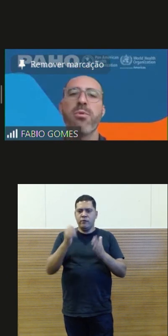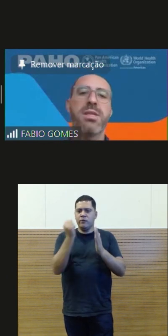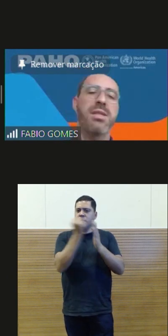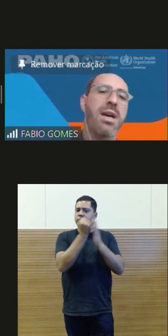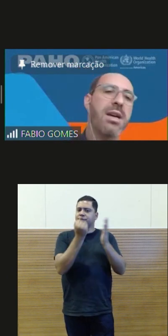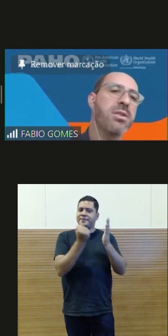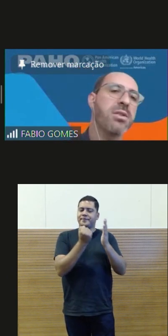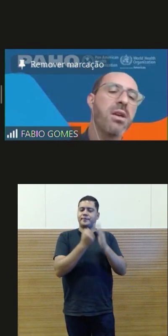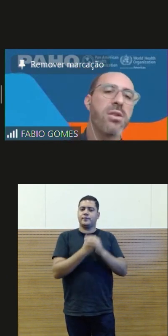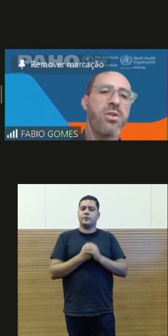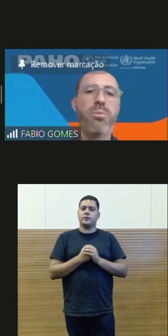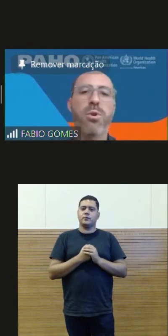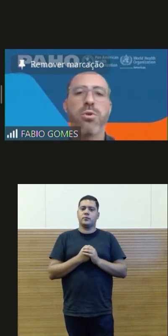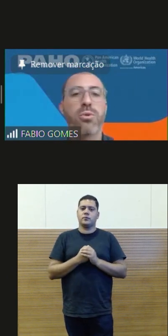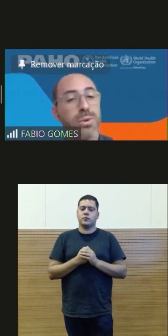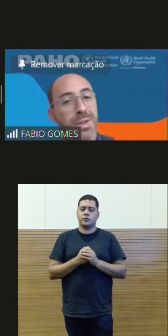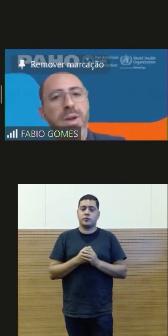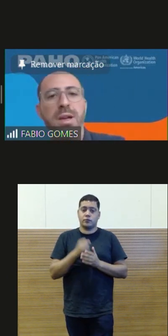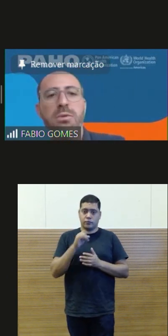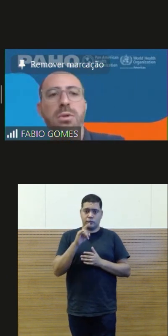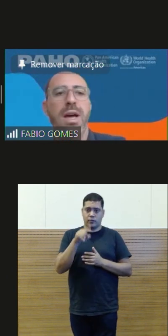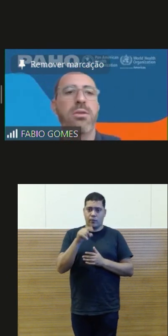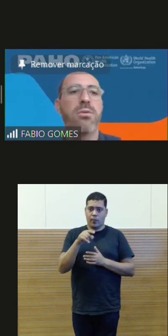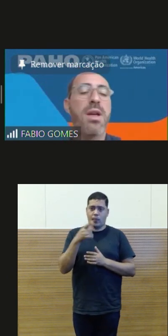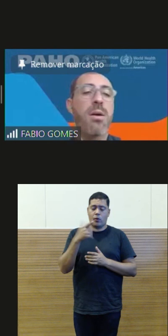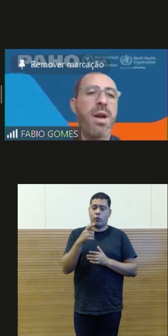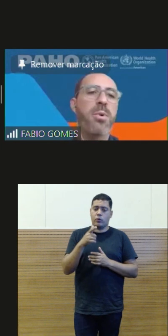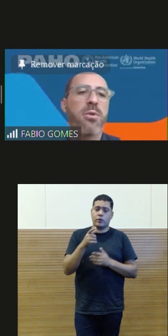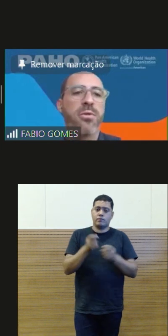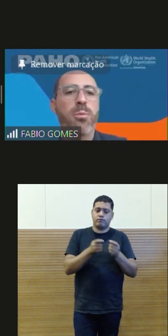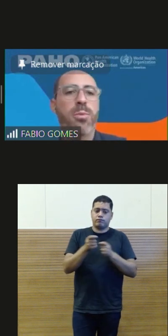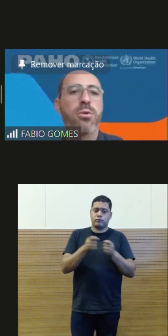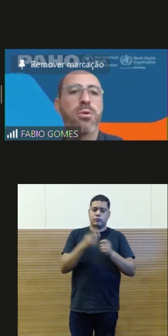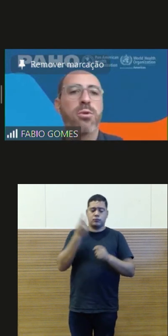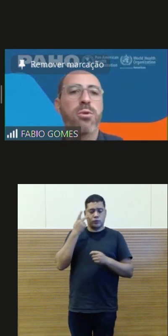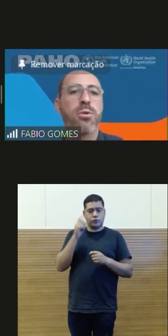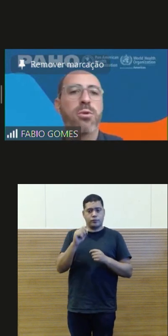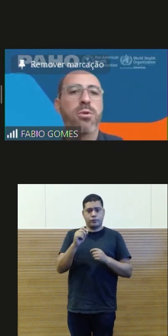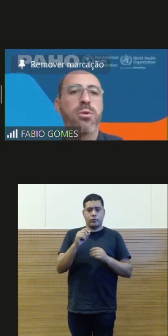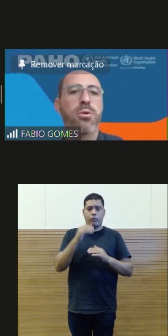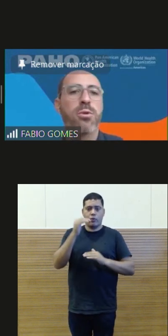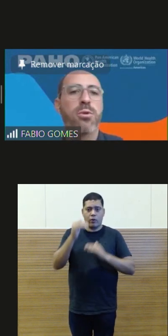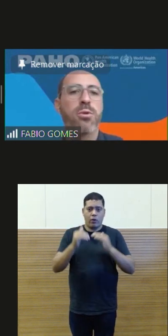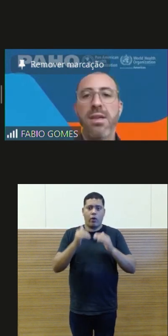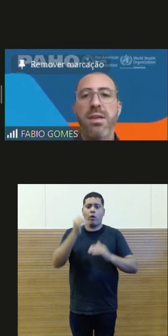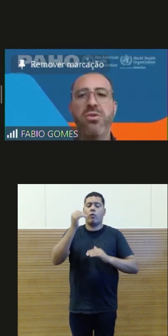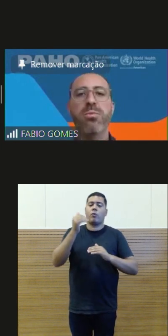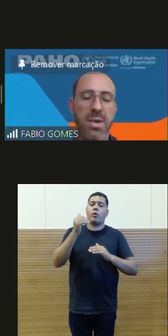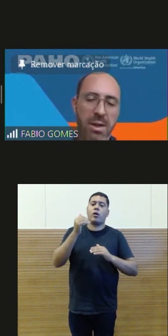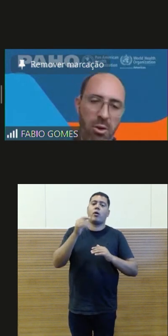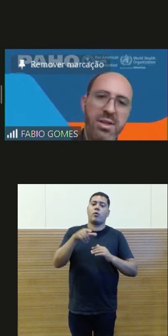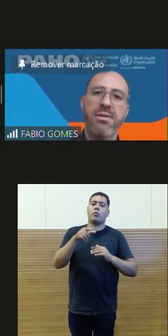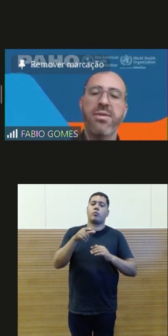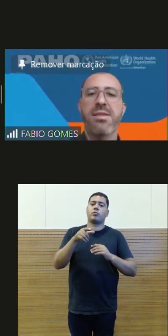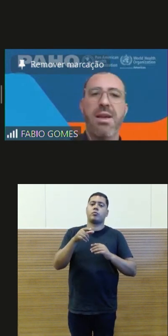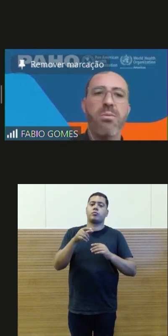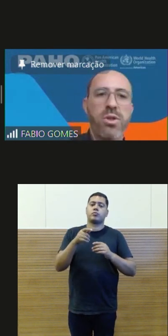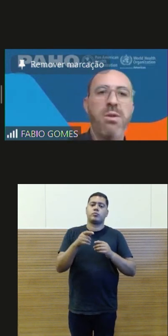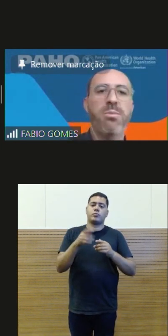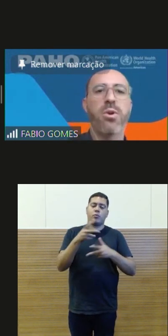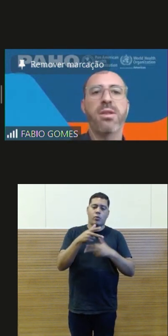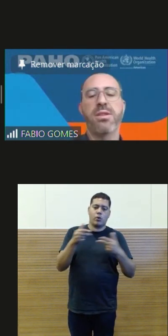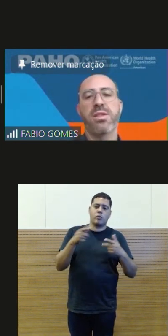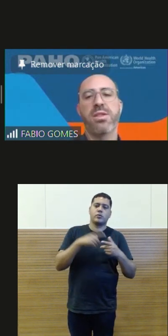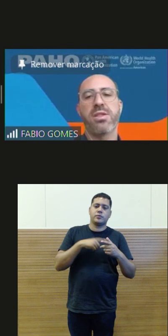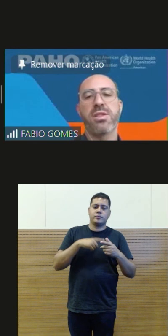cross-promotion, so to design the labels of a non-regulated product to promote the ones that